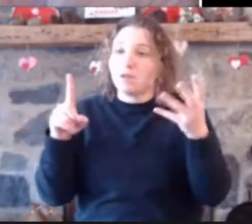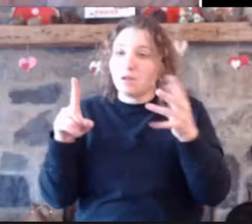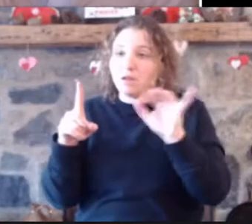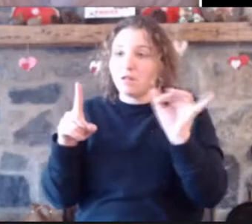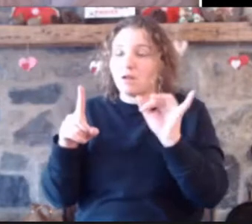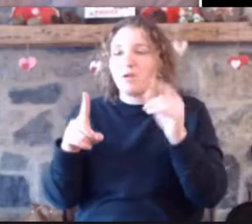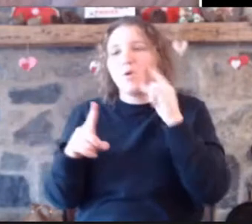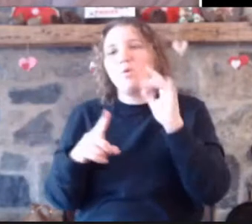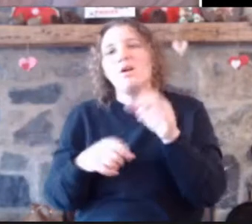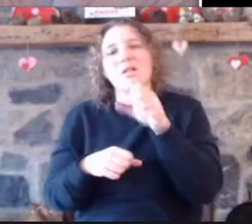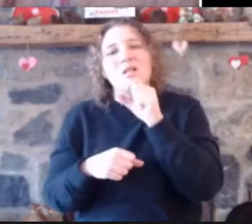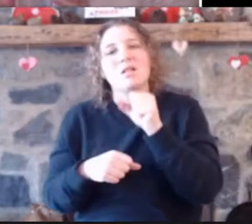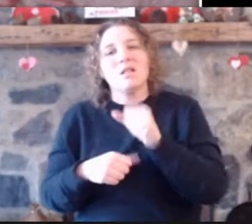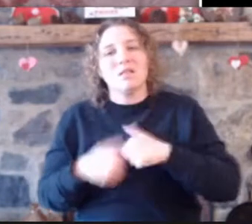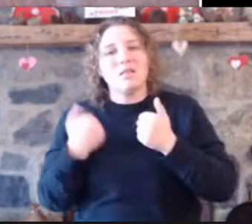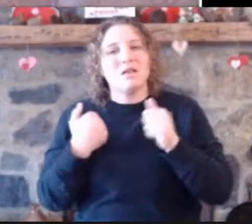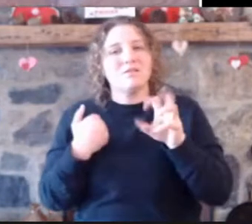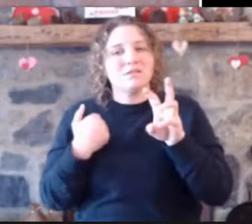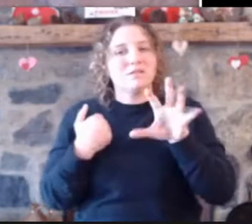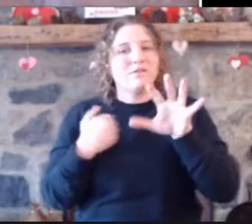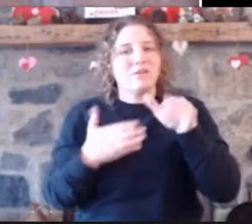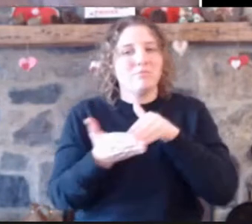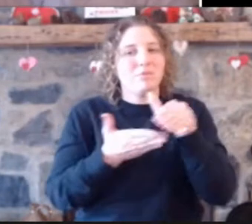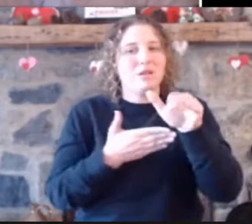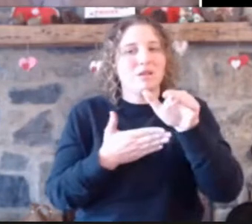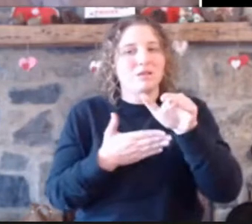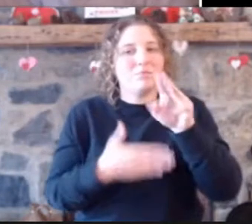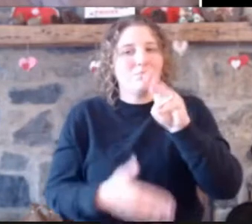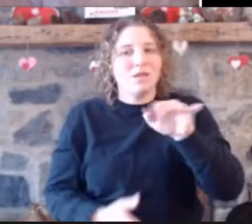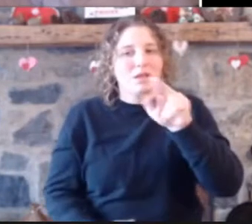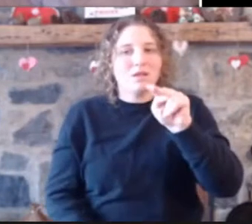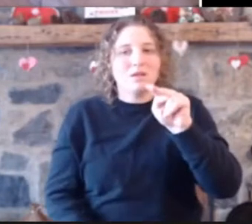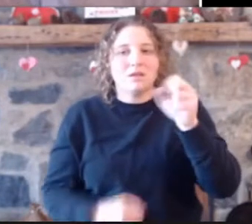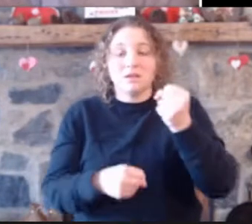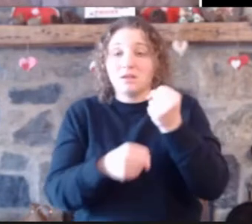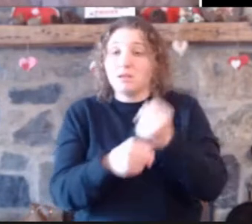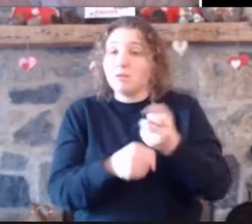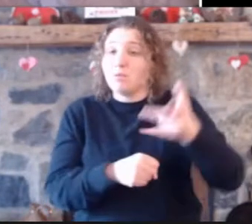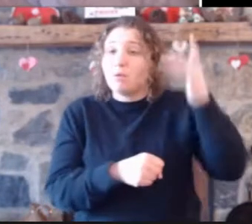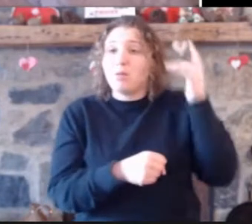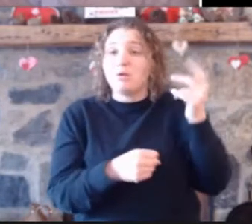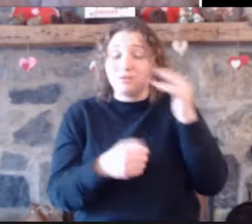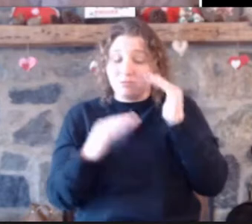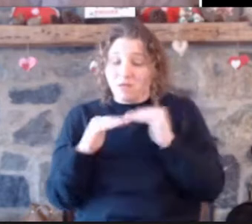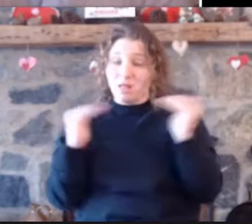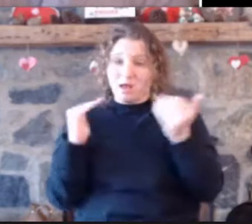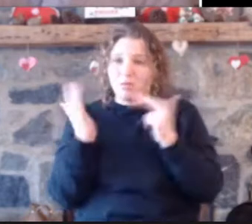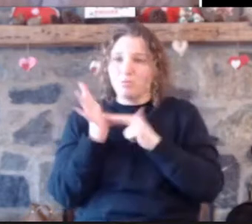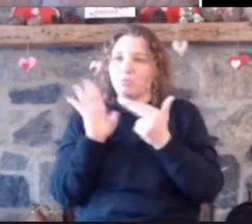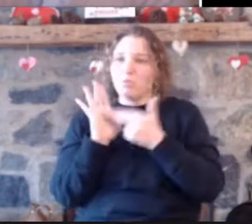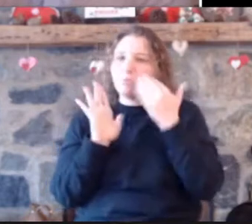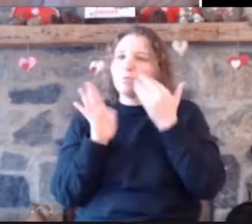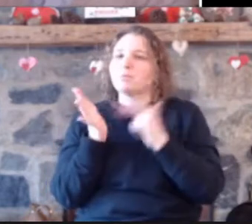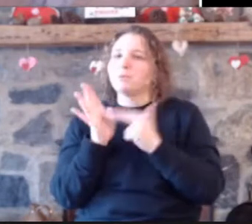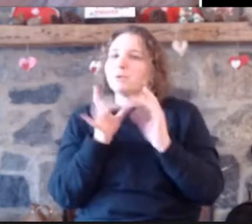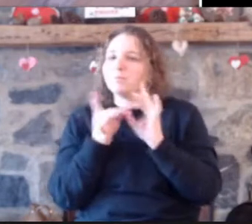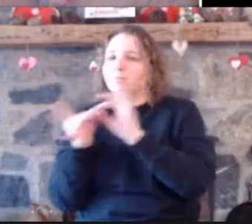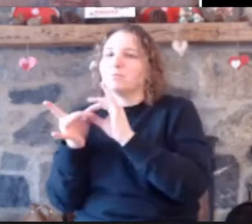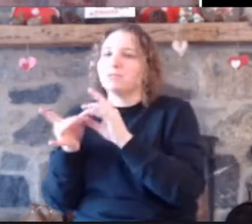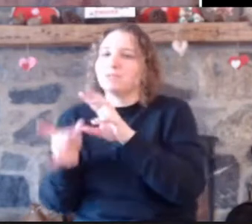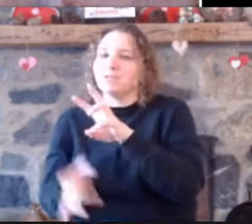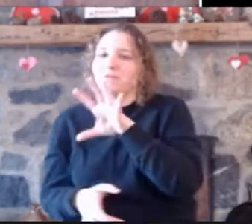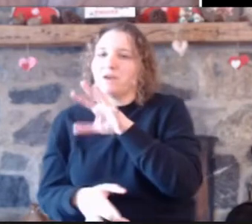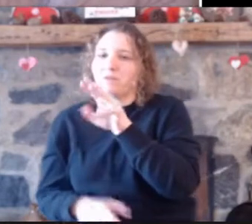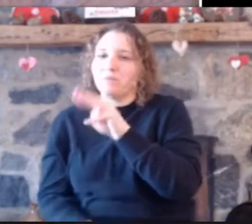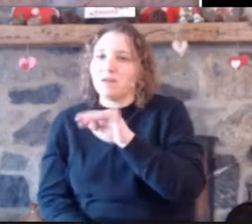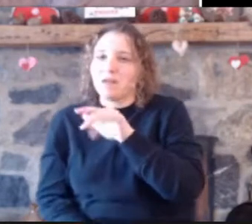lived 65 million years ago, so since it's in this so-called layer here, therefore we know that layer is 65 million years old because it